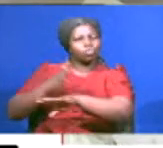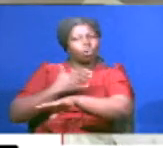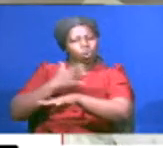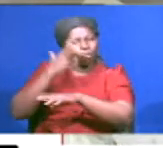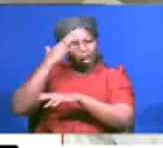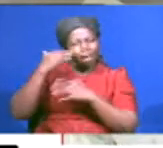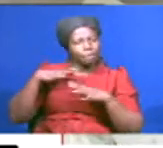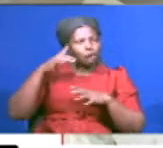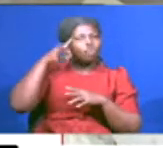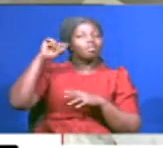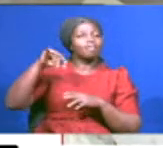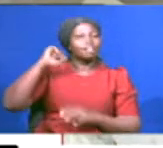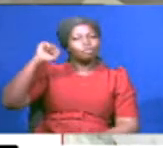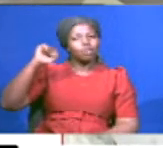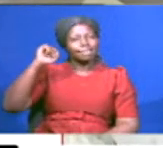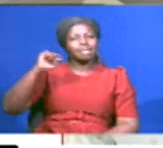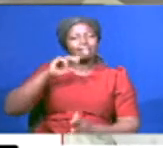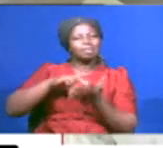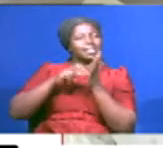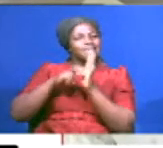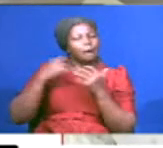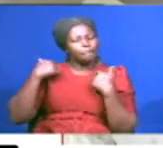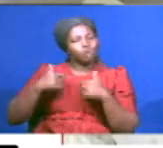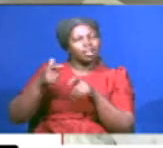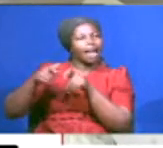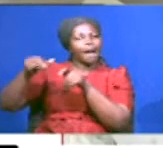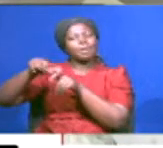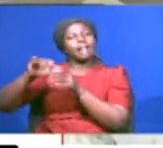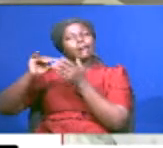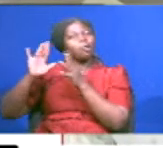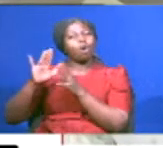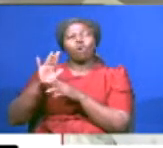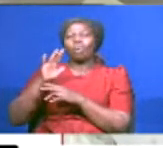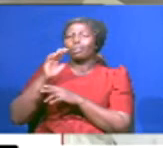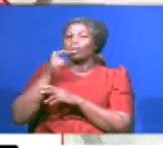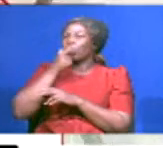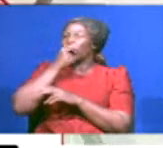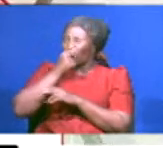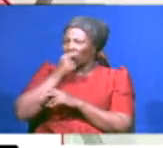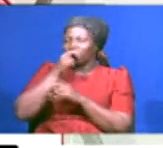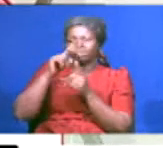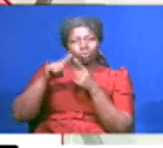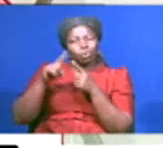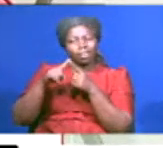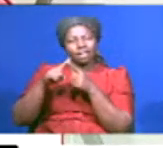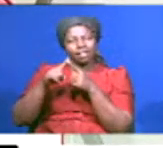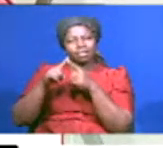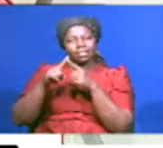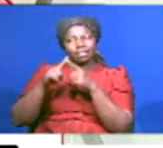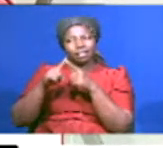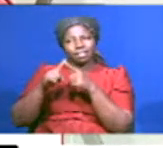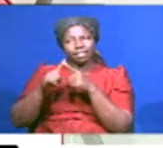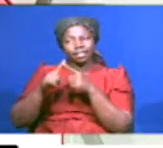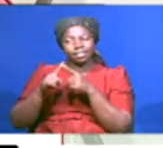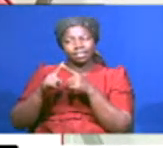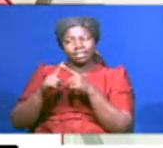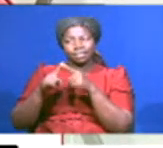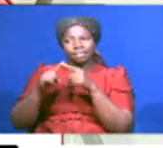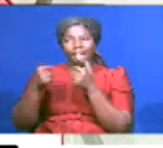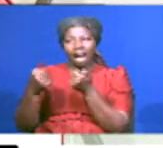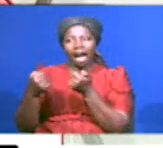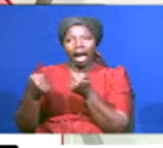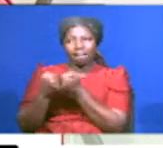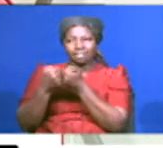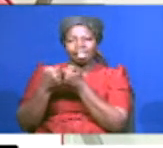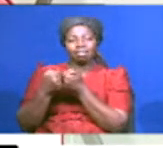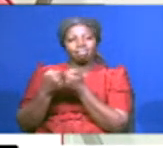chumvi kwa ile accident. So, so that was actually banned. Eh? Yes. Yeah. Mtongo Ferry. And but now, I'm